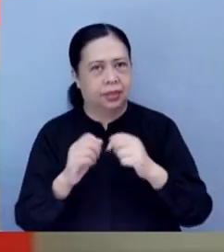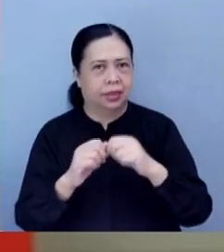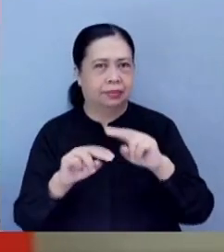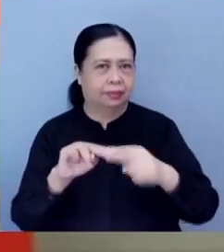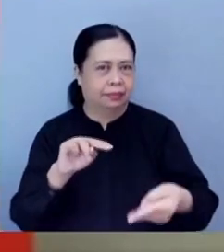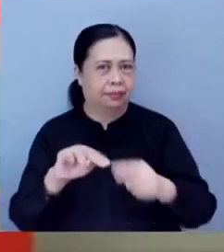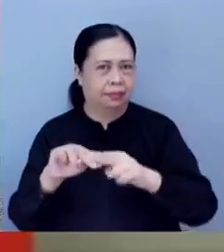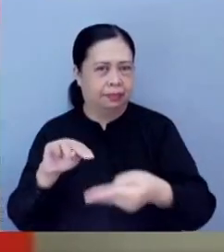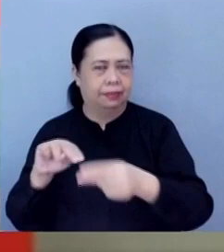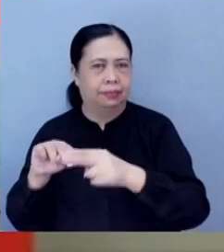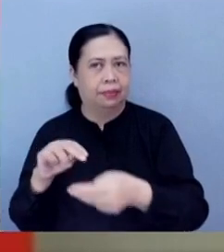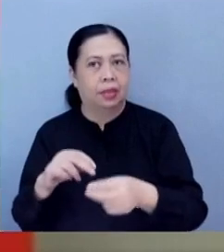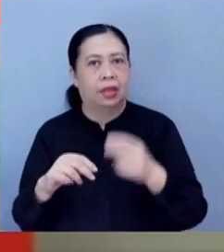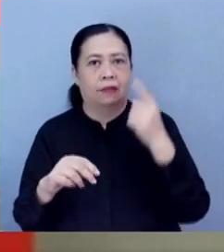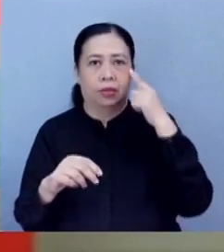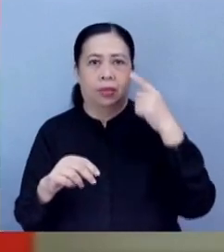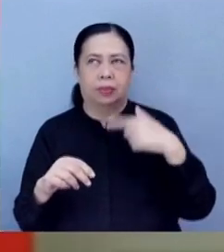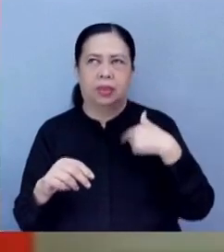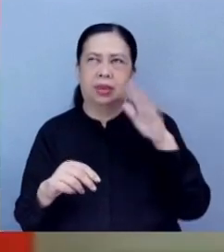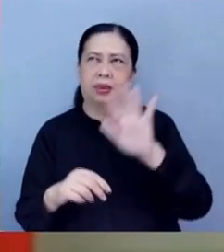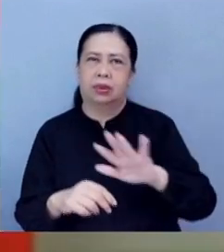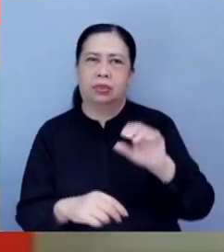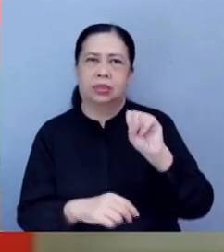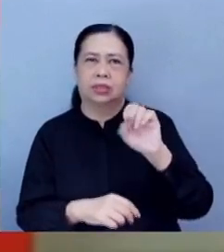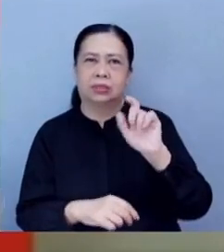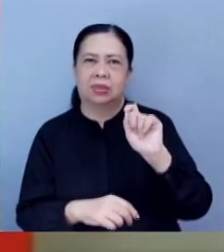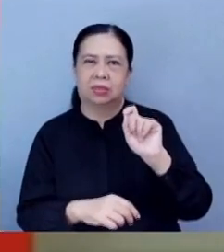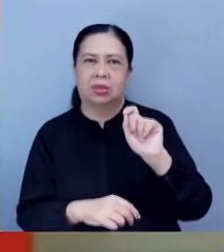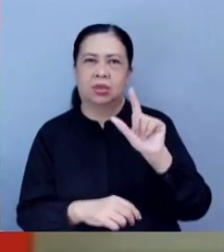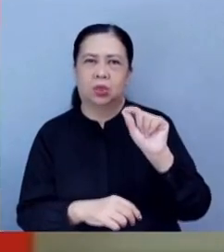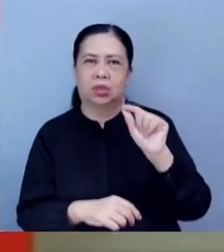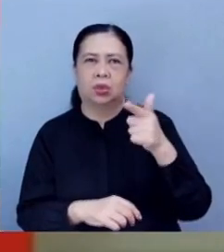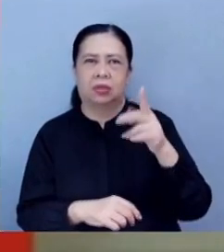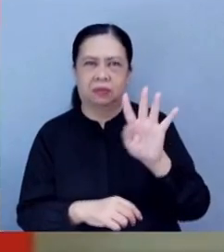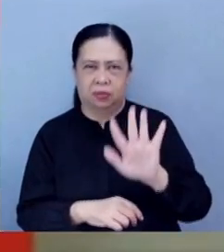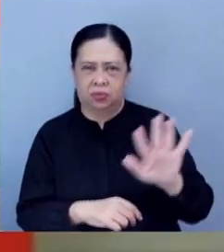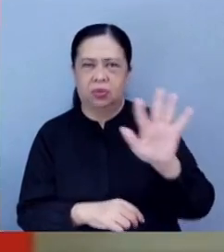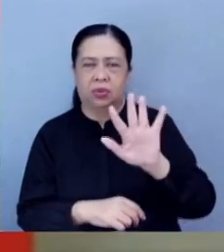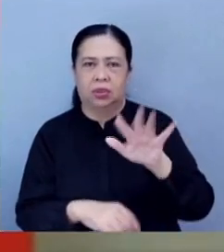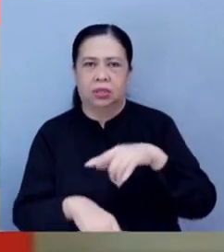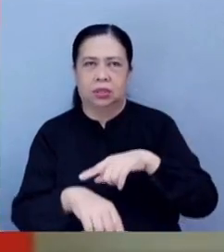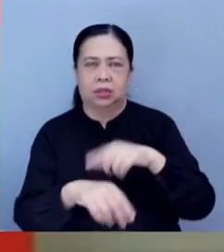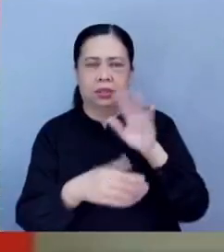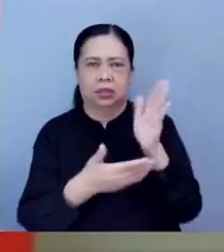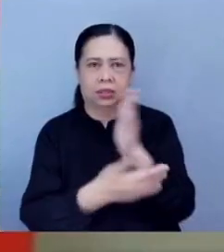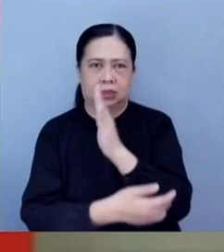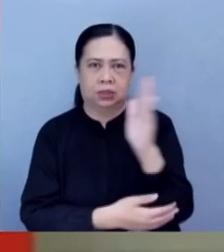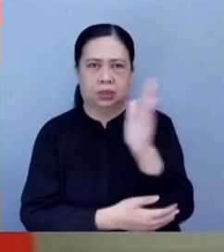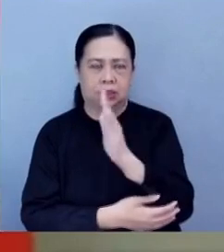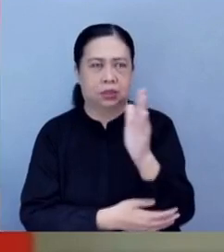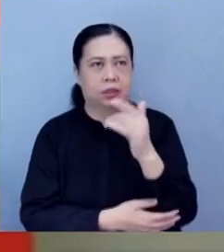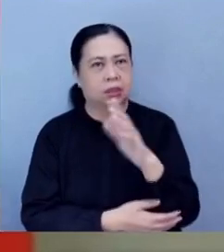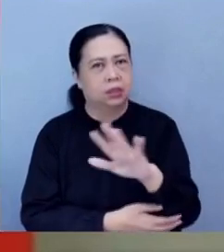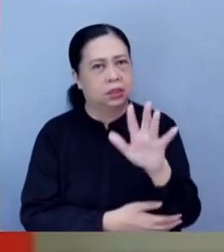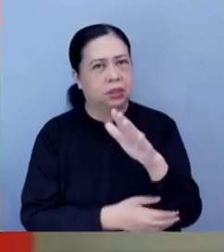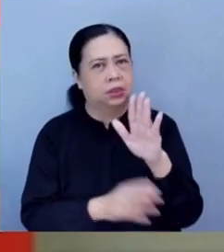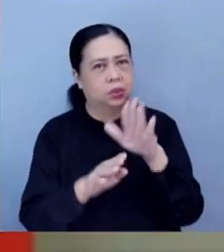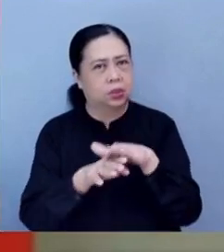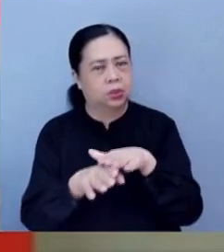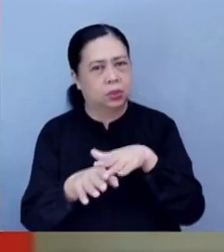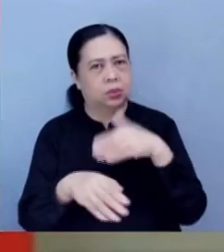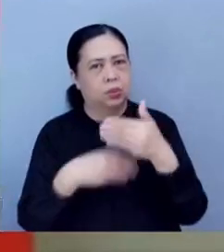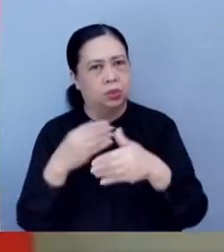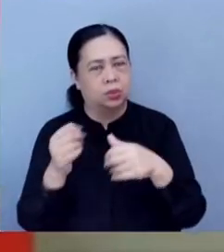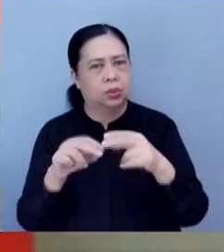me, that's in September 2024. And again, it will be a sort of a gradual